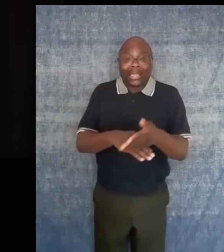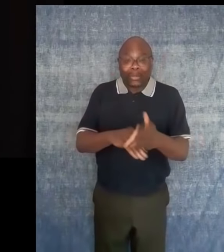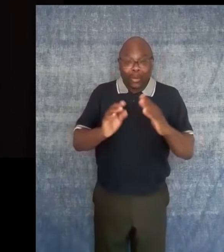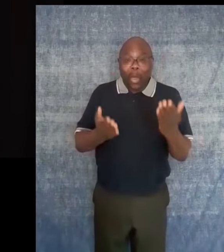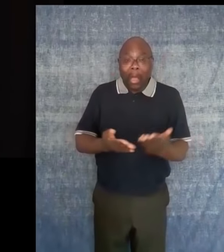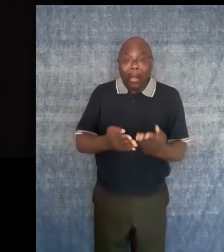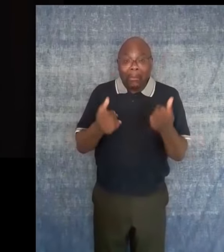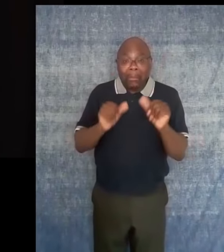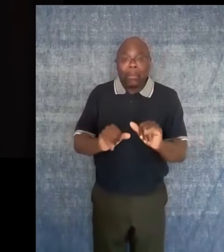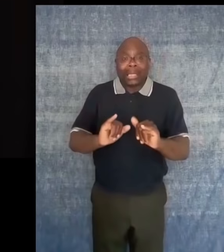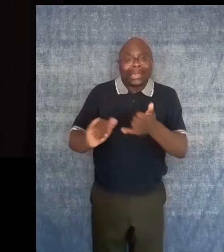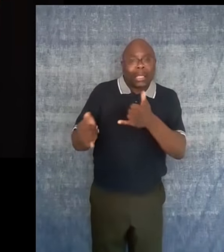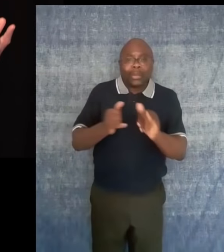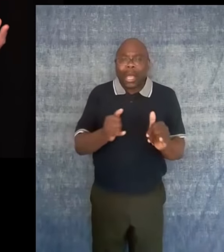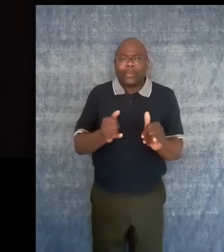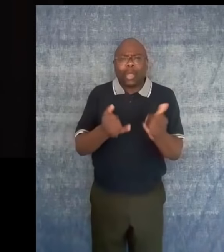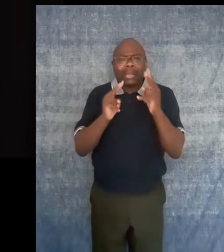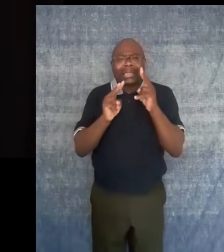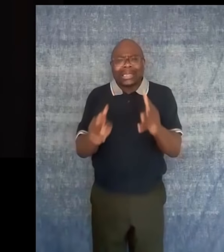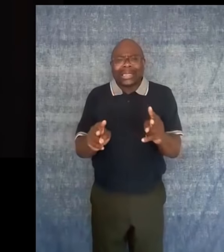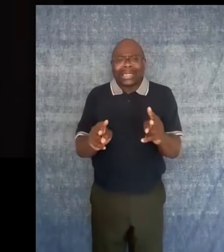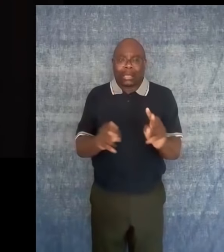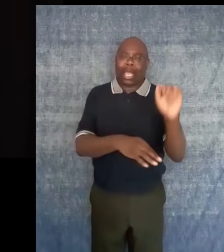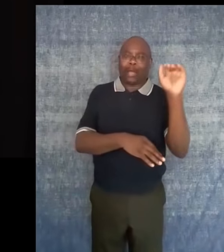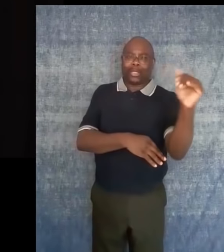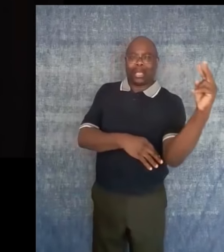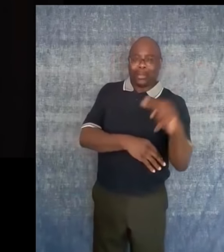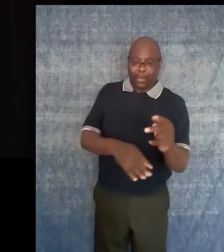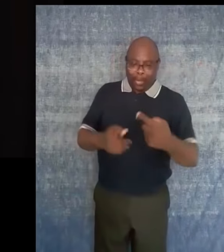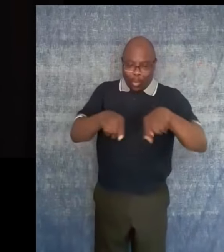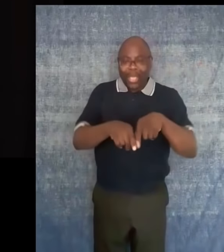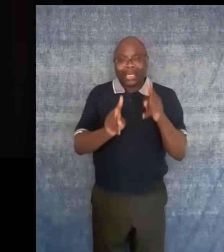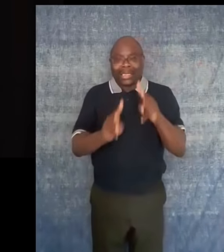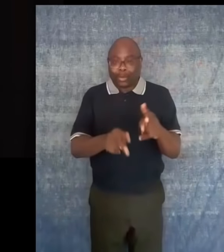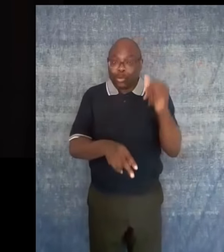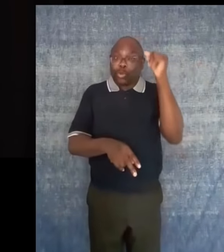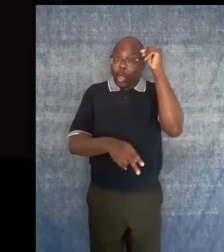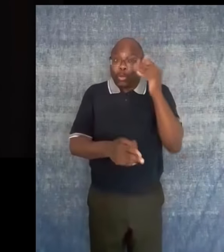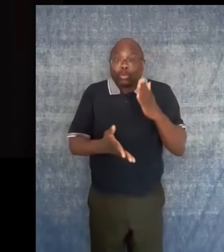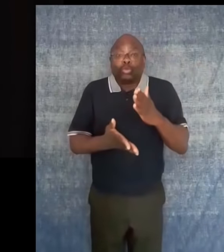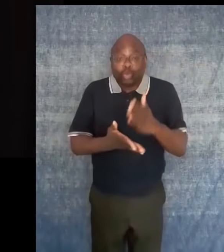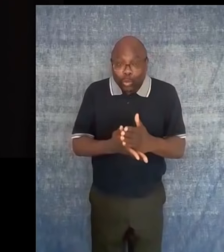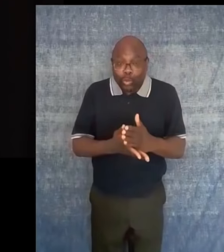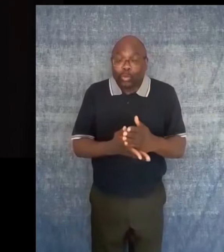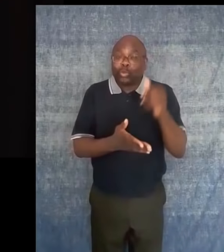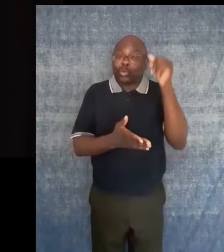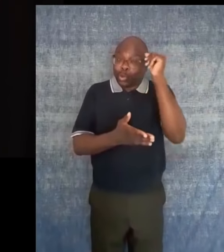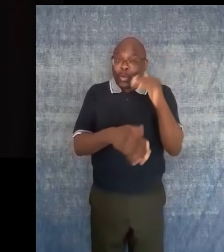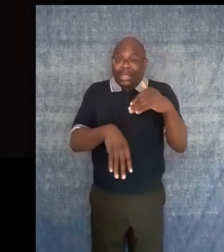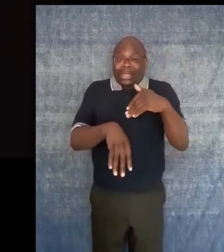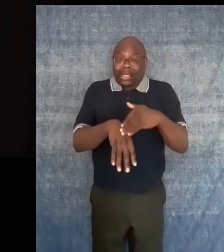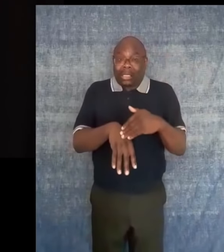world. And sometimes it's not very visible to people outside, but we can see it, and we know that it's true, and we know that he's touched